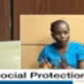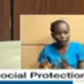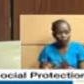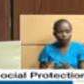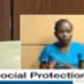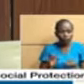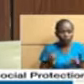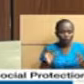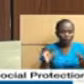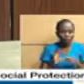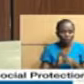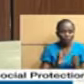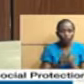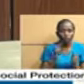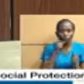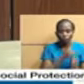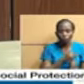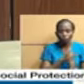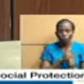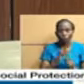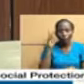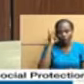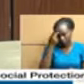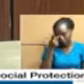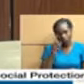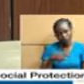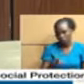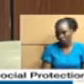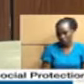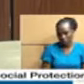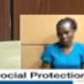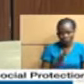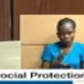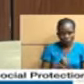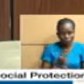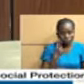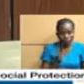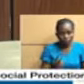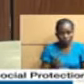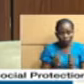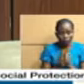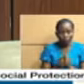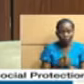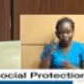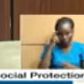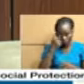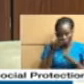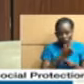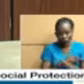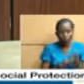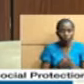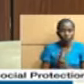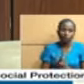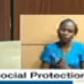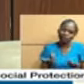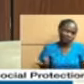social policies, was wrong. Because even the safety nets that the government thought was putting are now